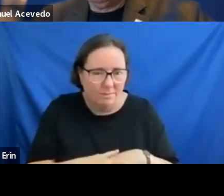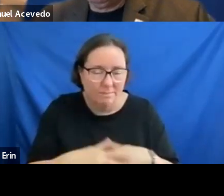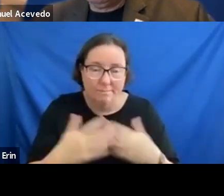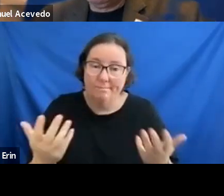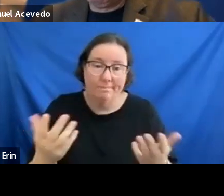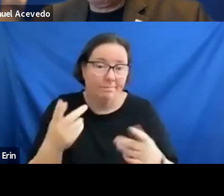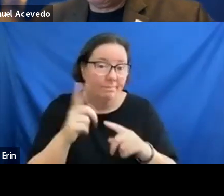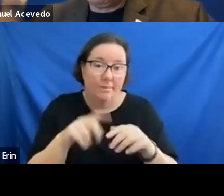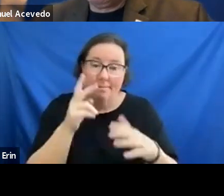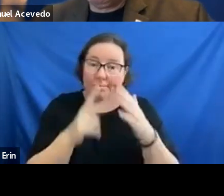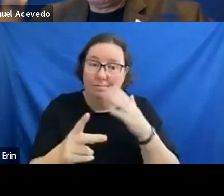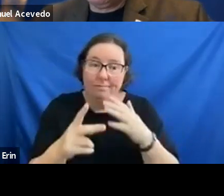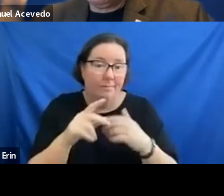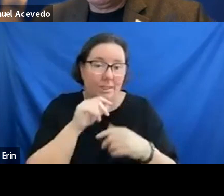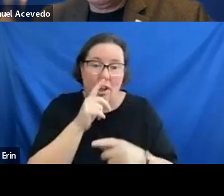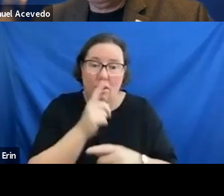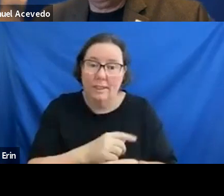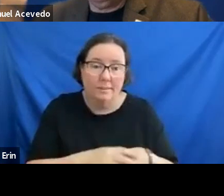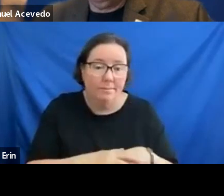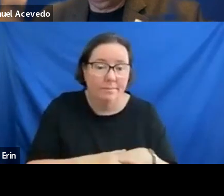cannot see that's not right.